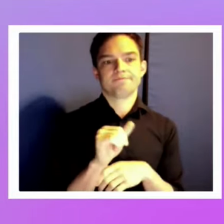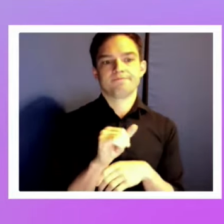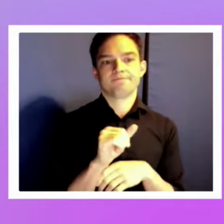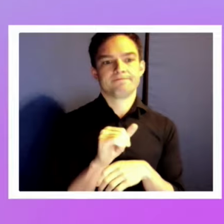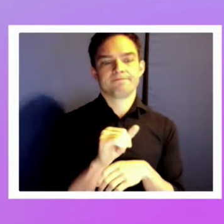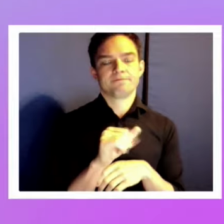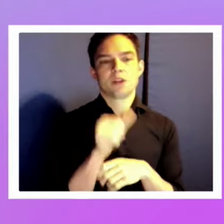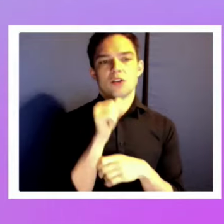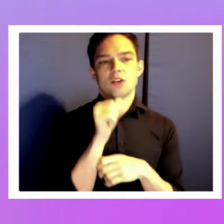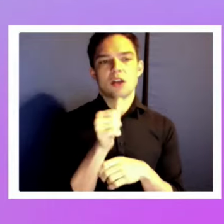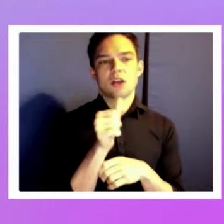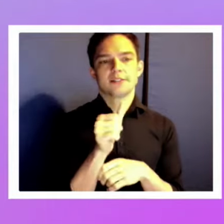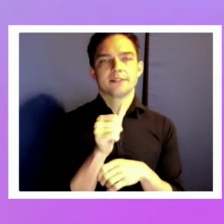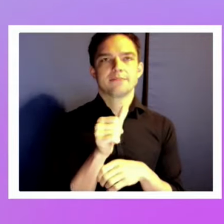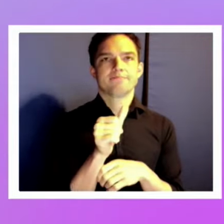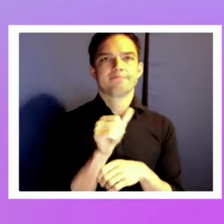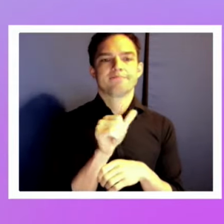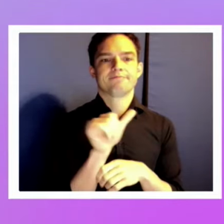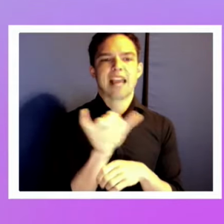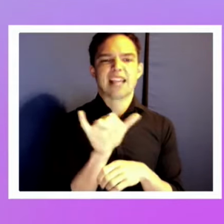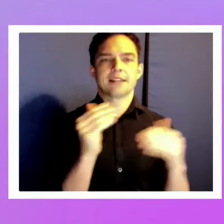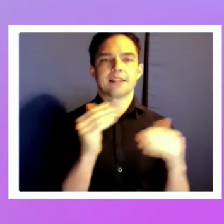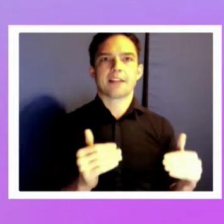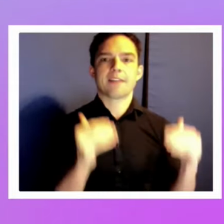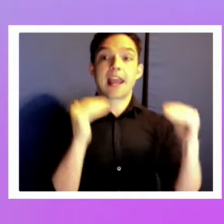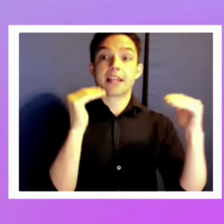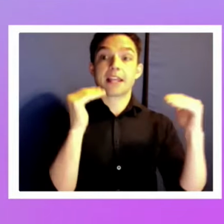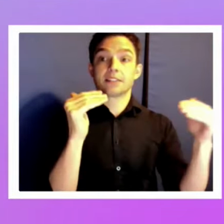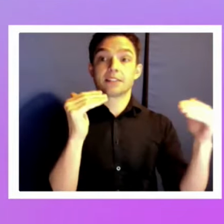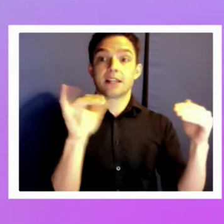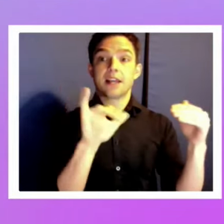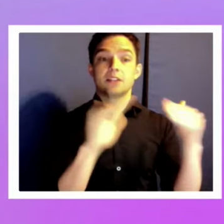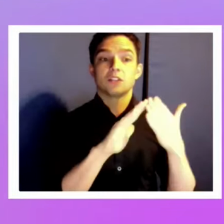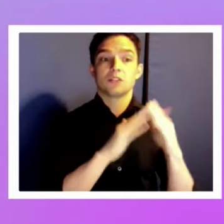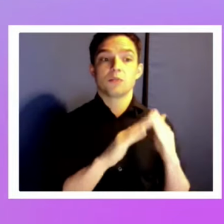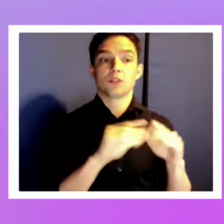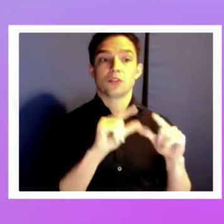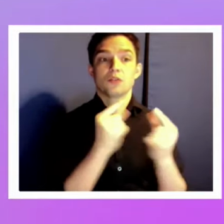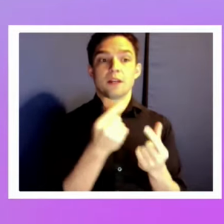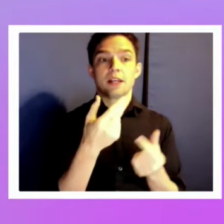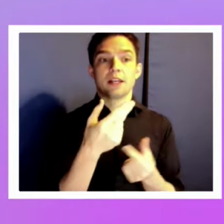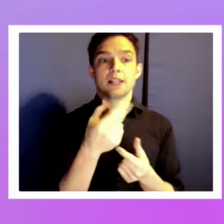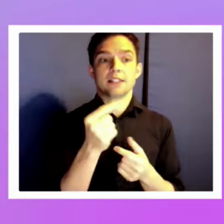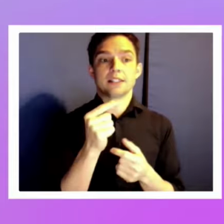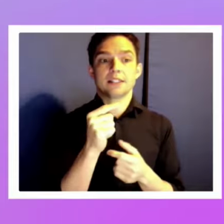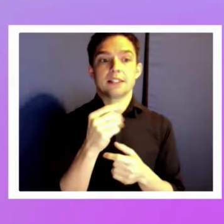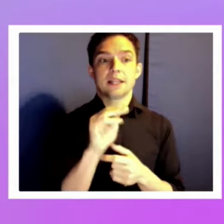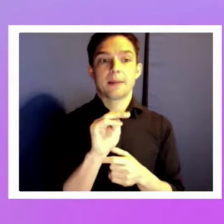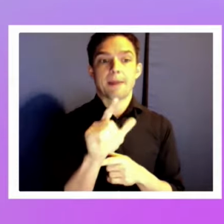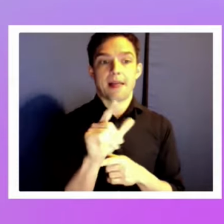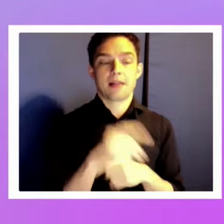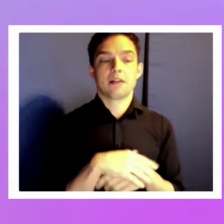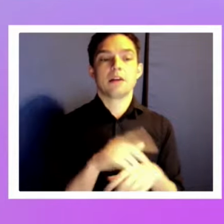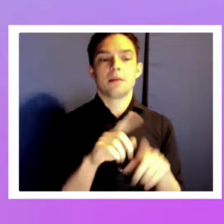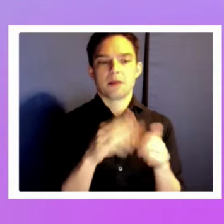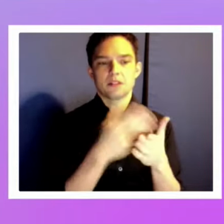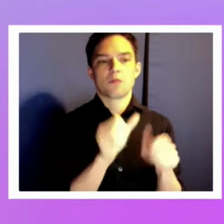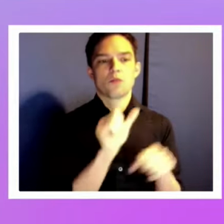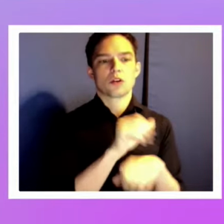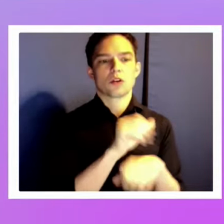nearly as advanced as the community group with HTML, but there's some work on